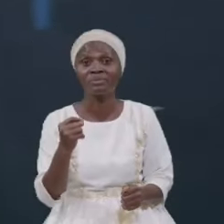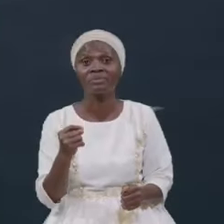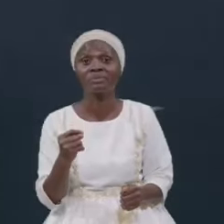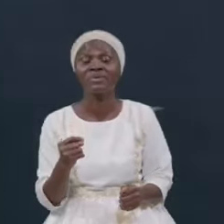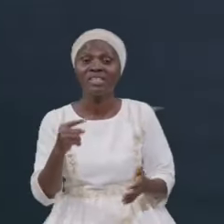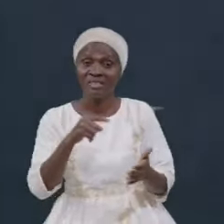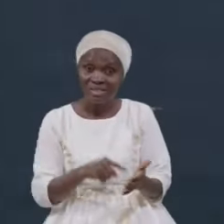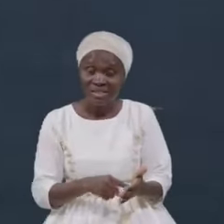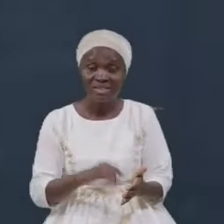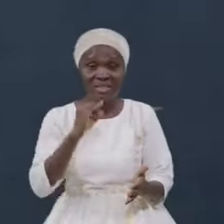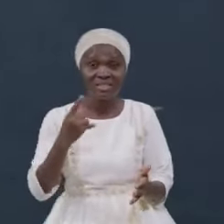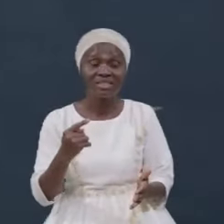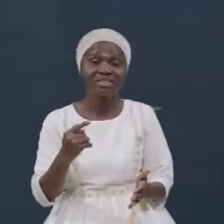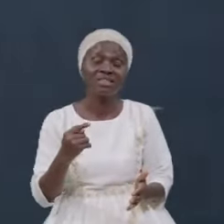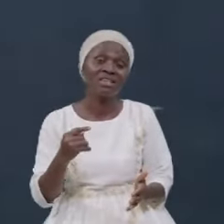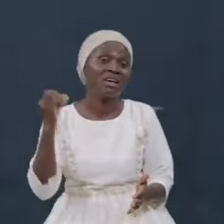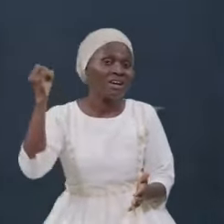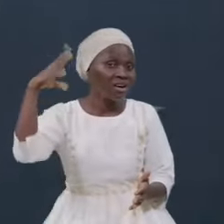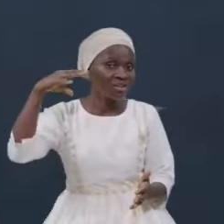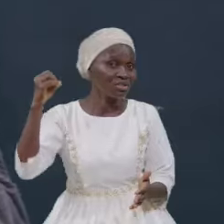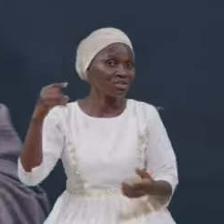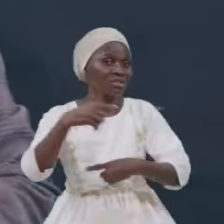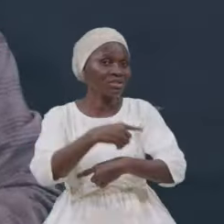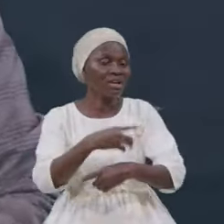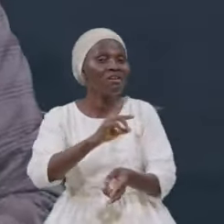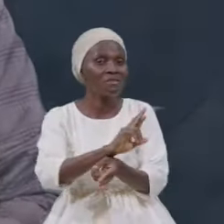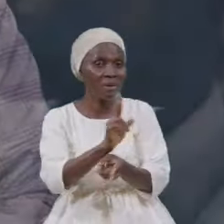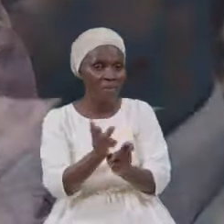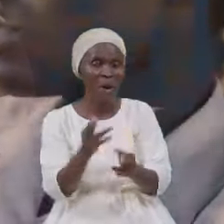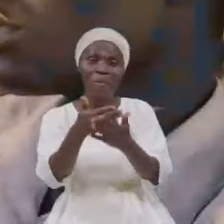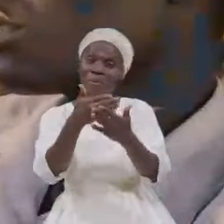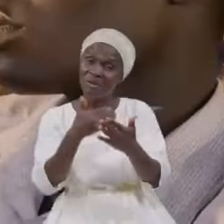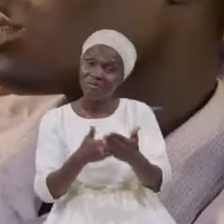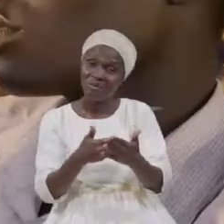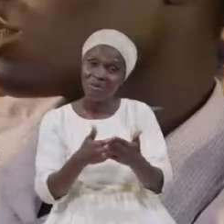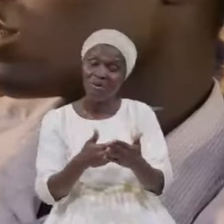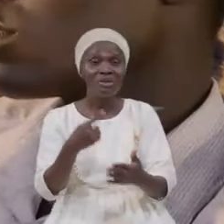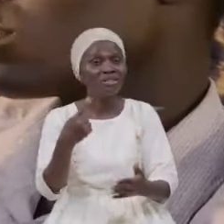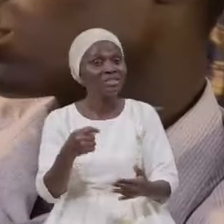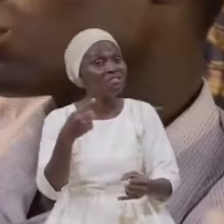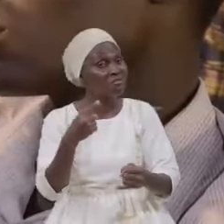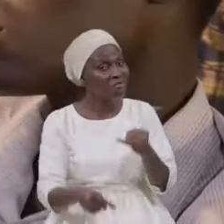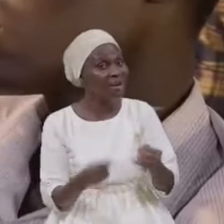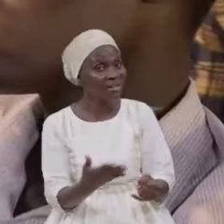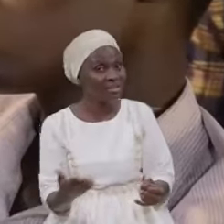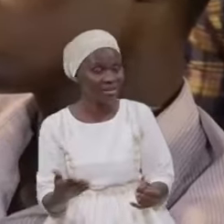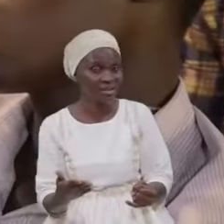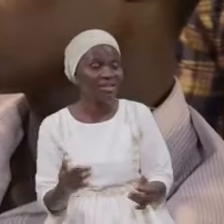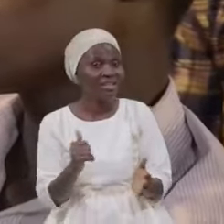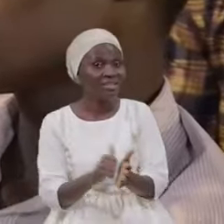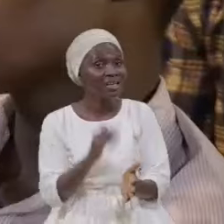repentance before the final scene will come. That's why